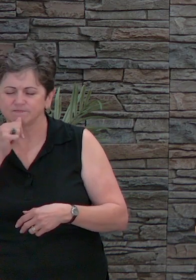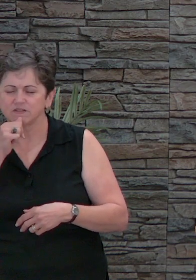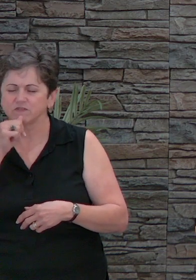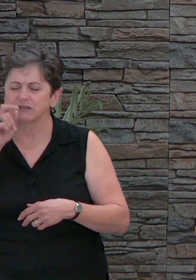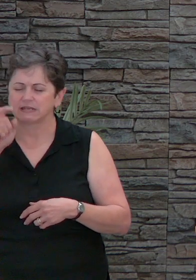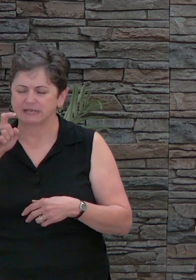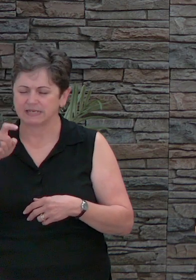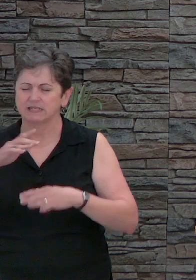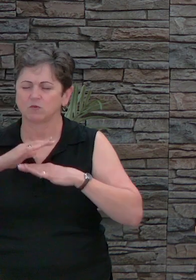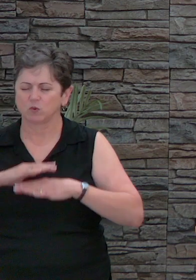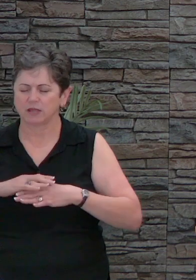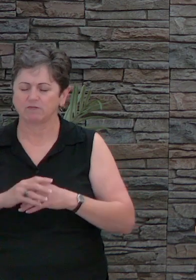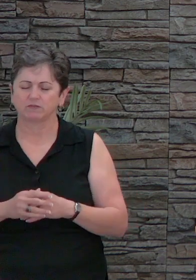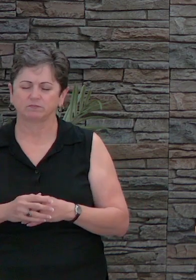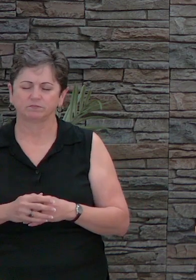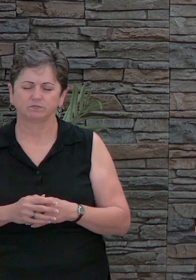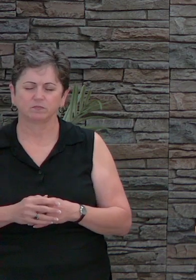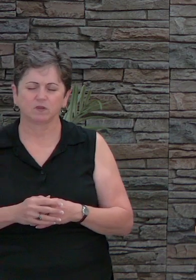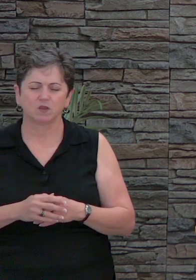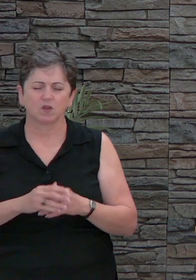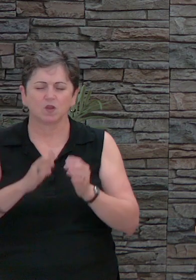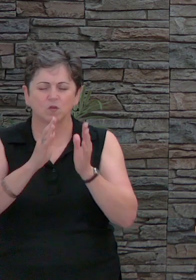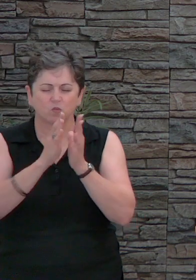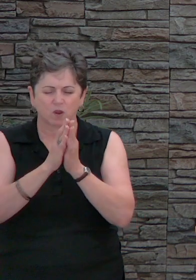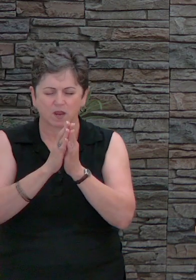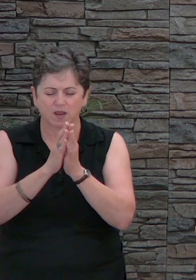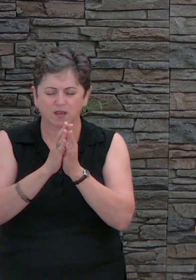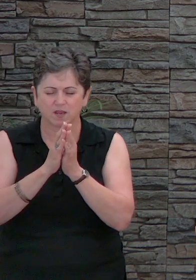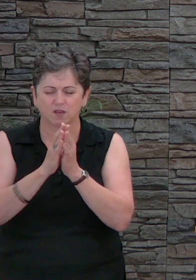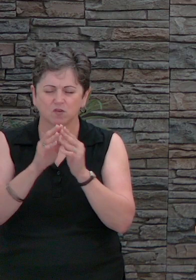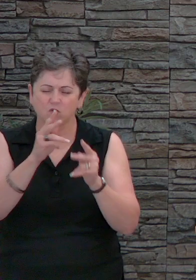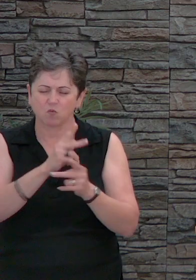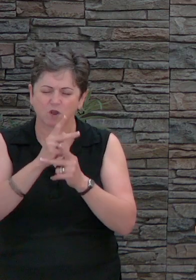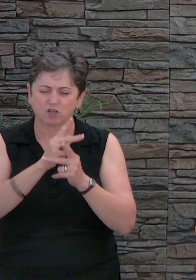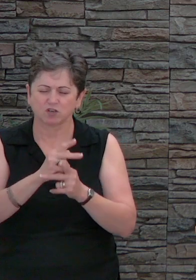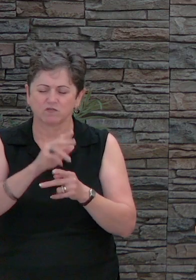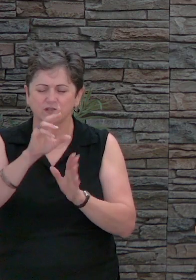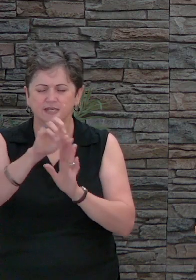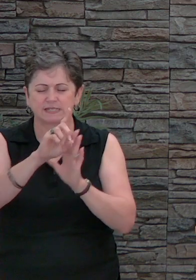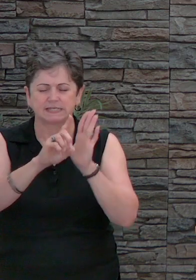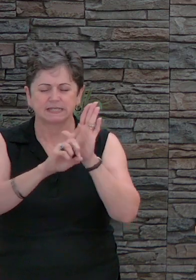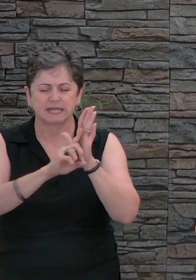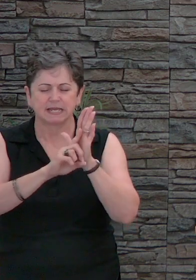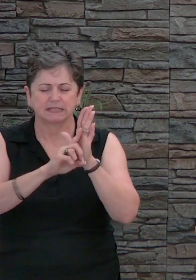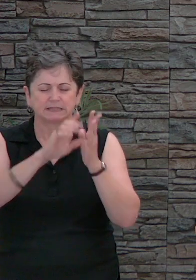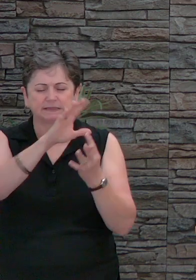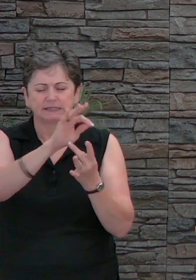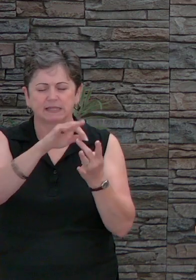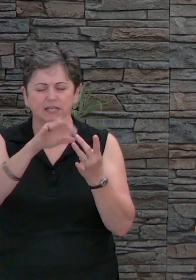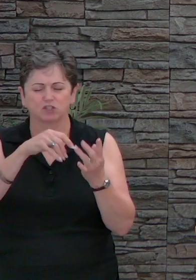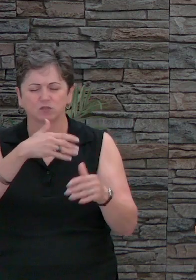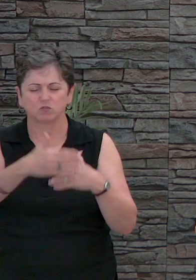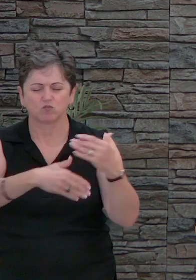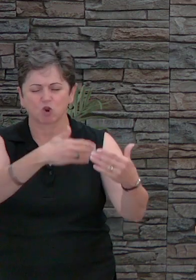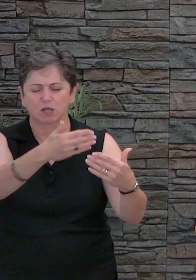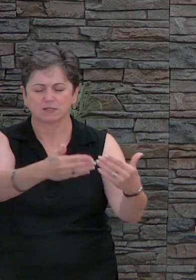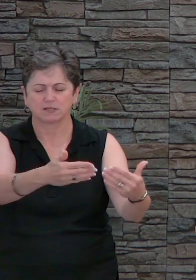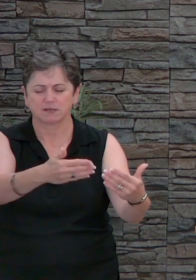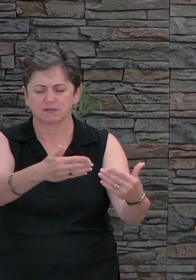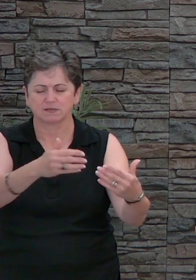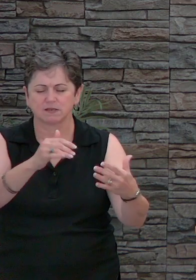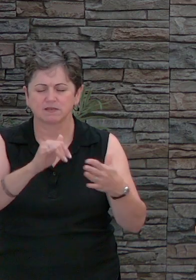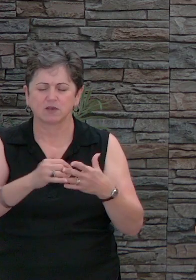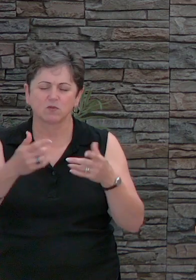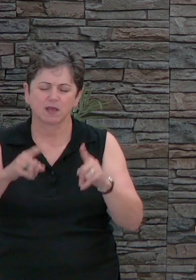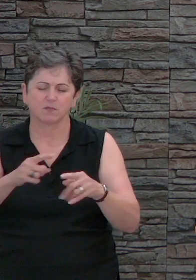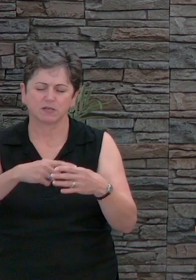just needs some relief. Father, I pray that you'll watch over the deacons and the process that we're going through and the selection that will